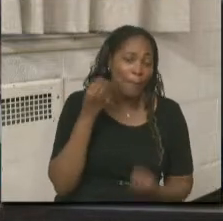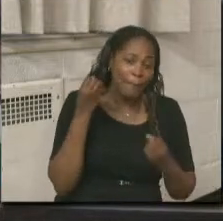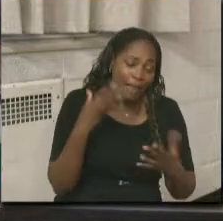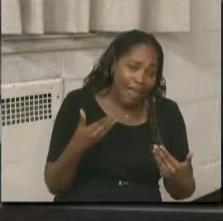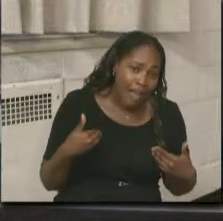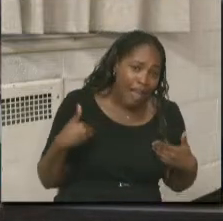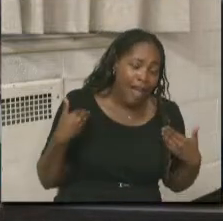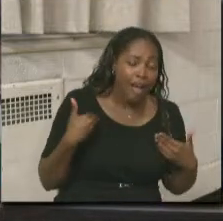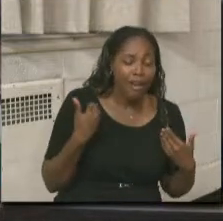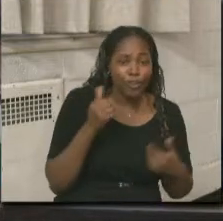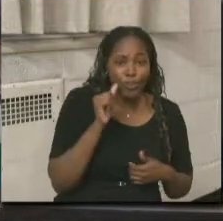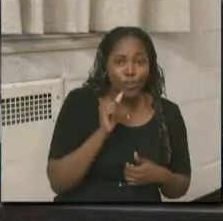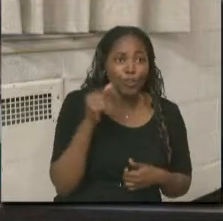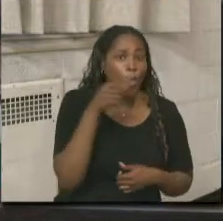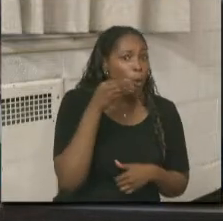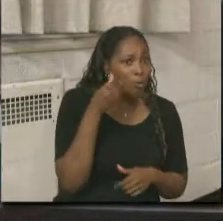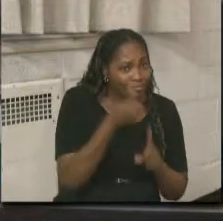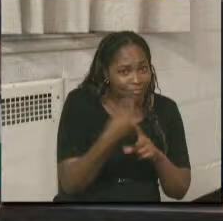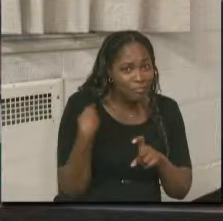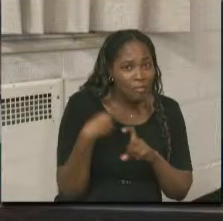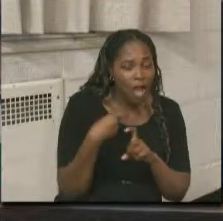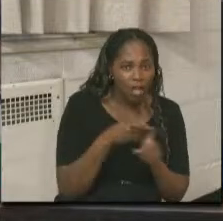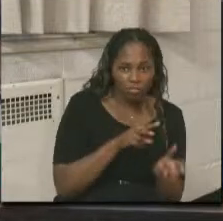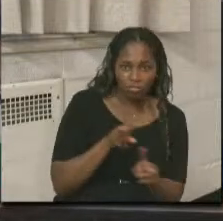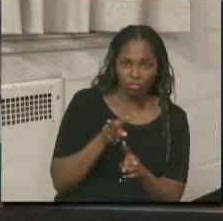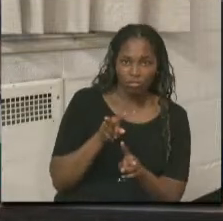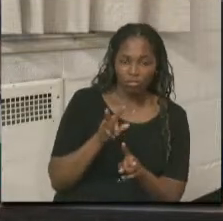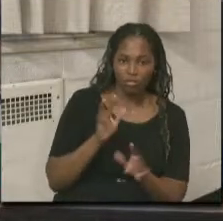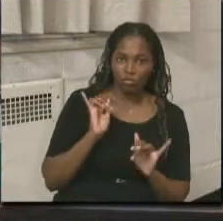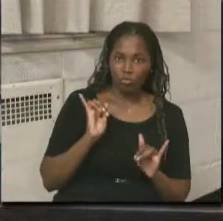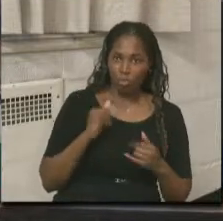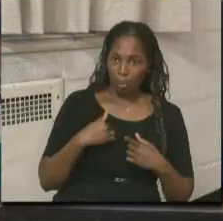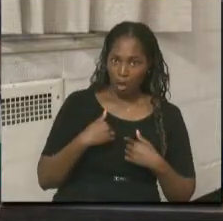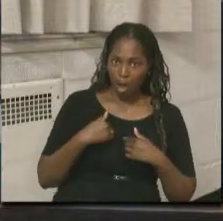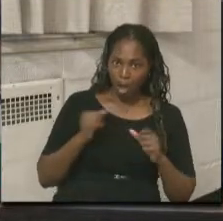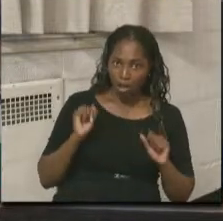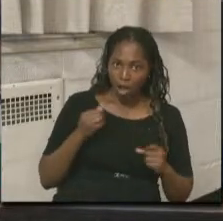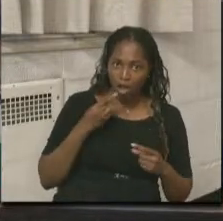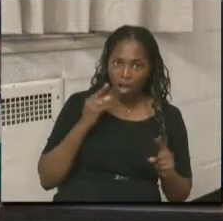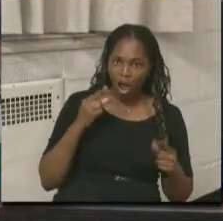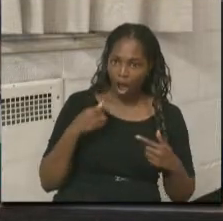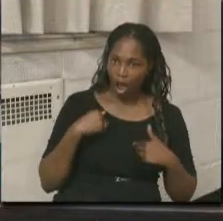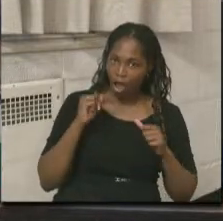home that are seeing that we can be great, we can be representatives, we can be